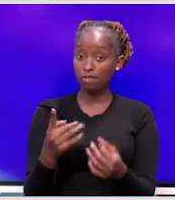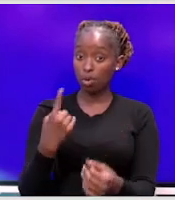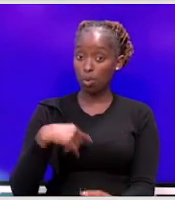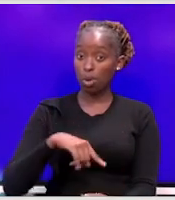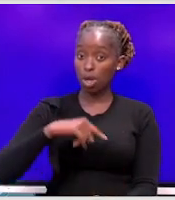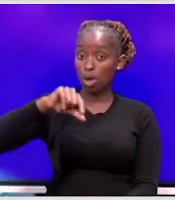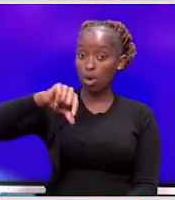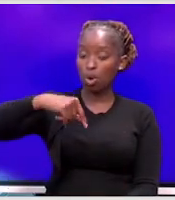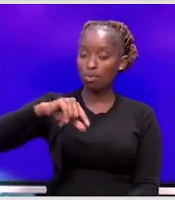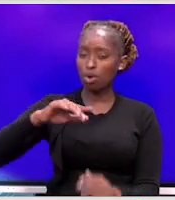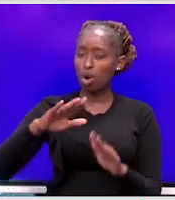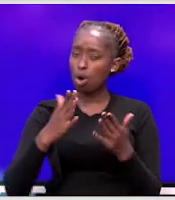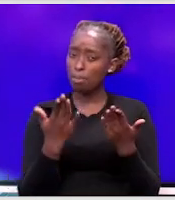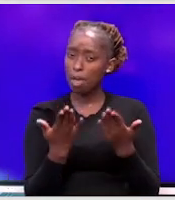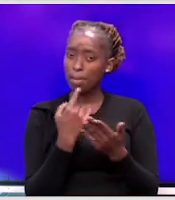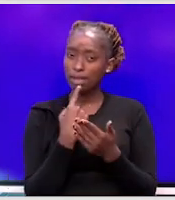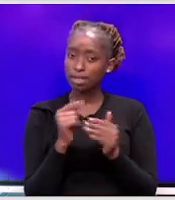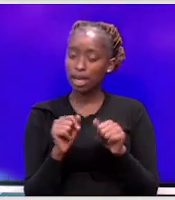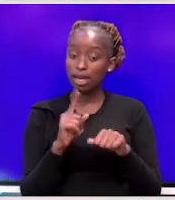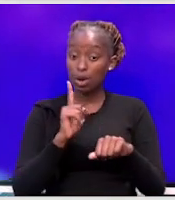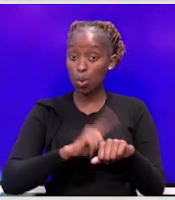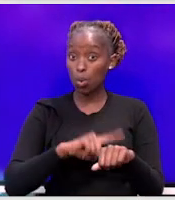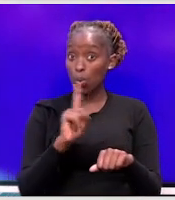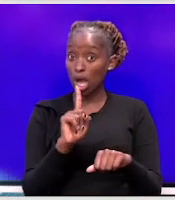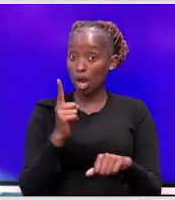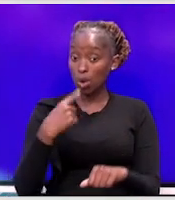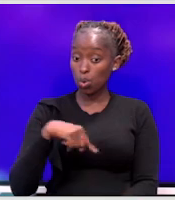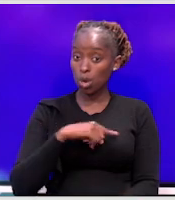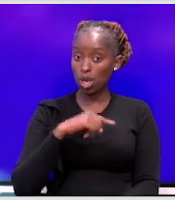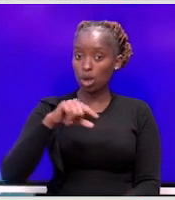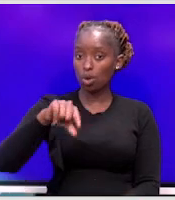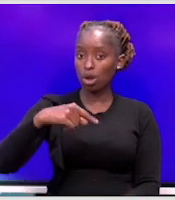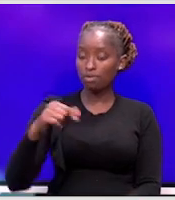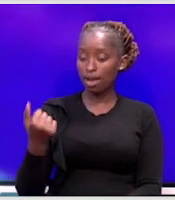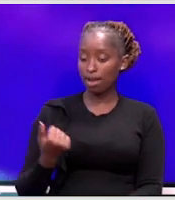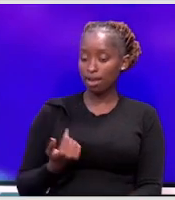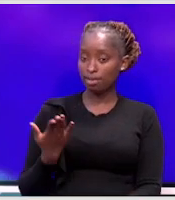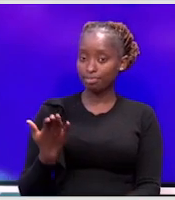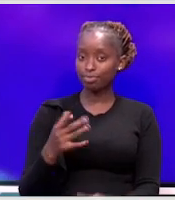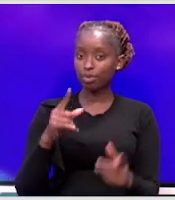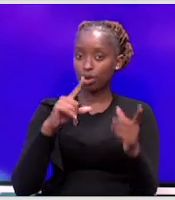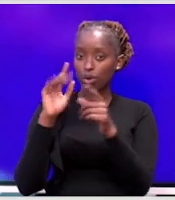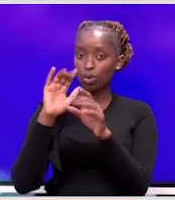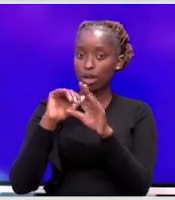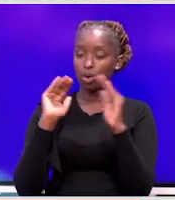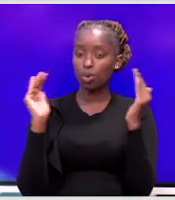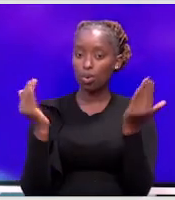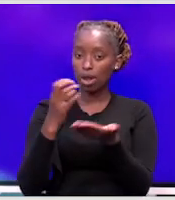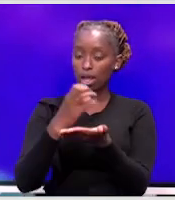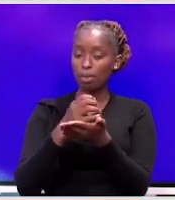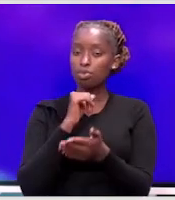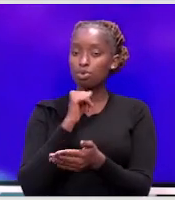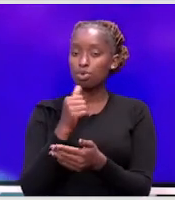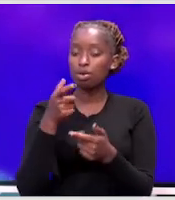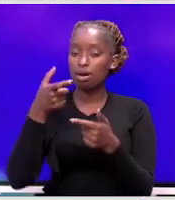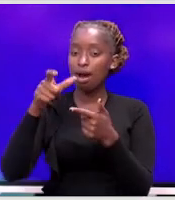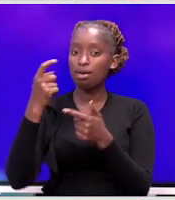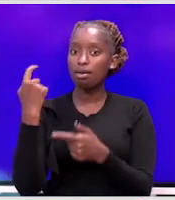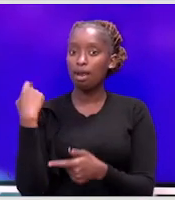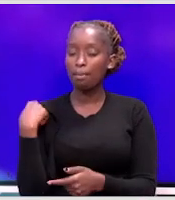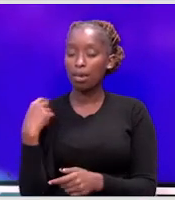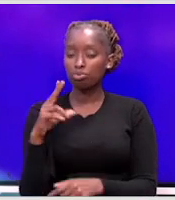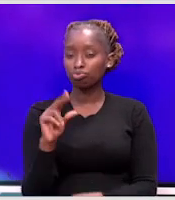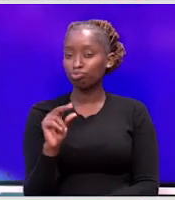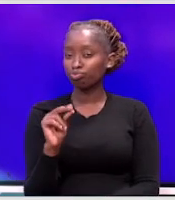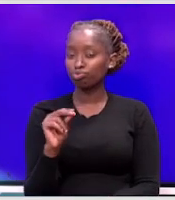actually I should say, when we qualify for the World Cup, these girls would be going to the World Cup not just to add up numbers,